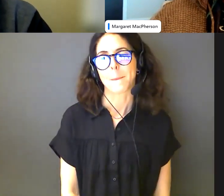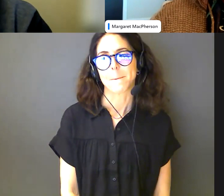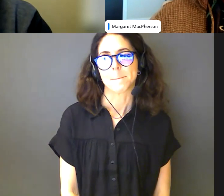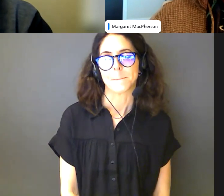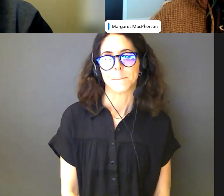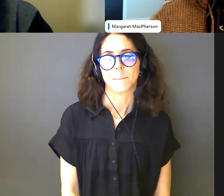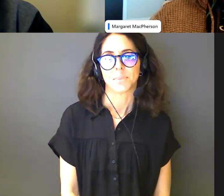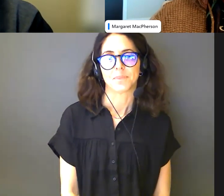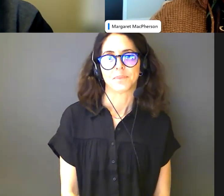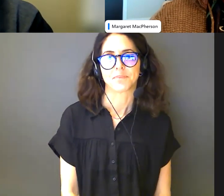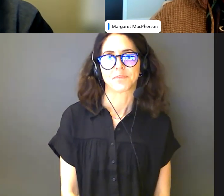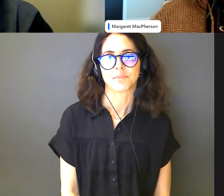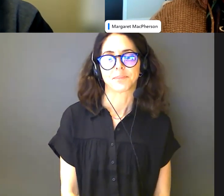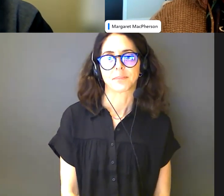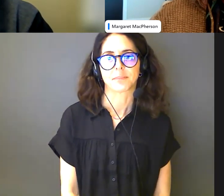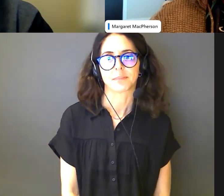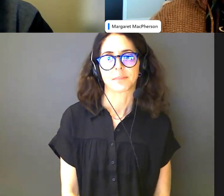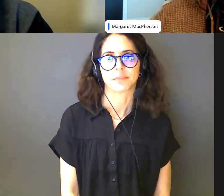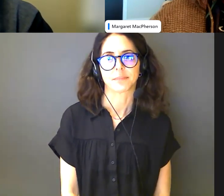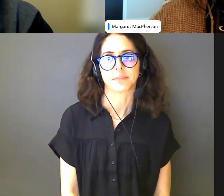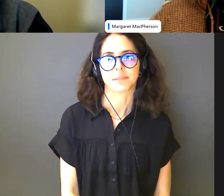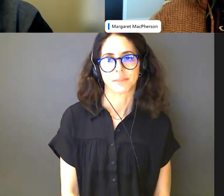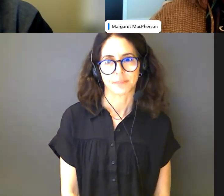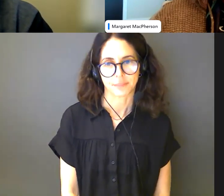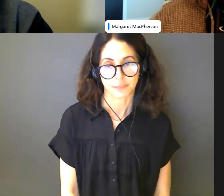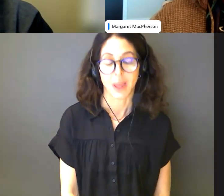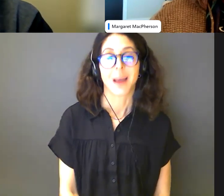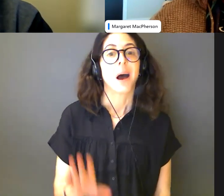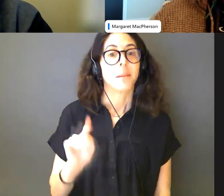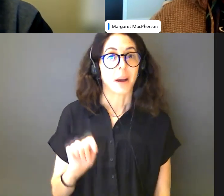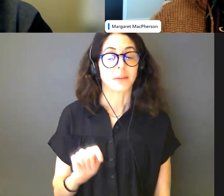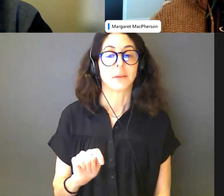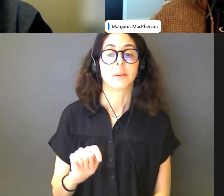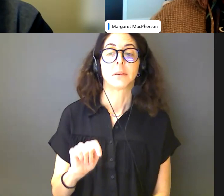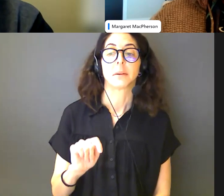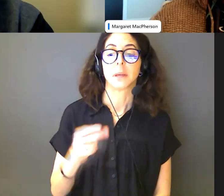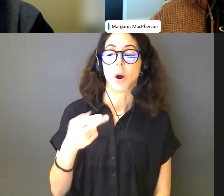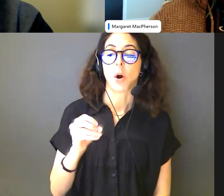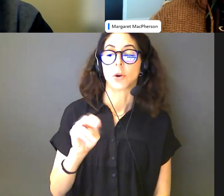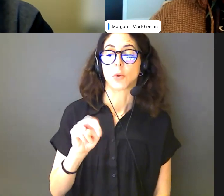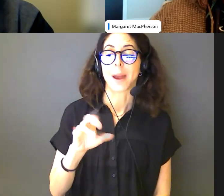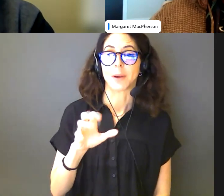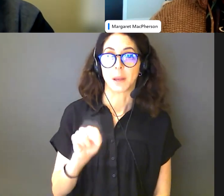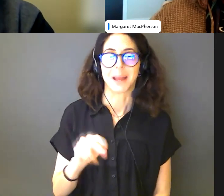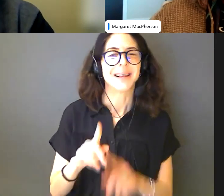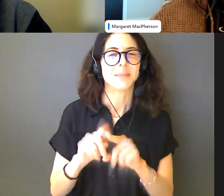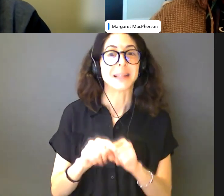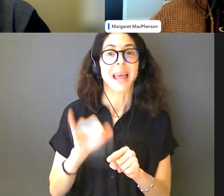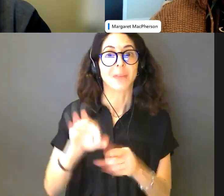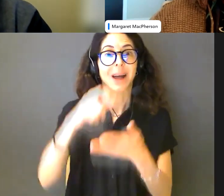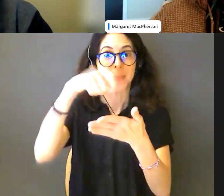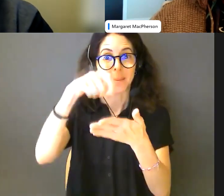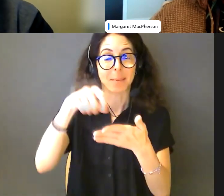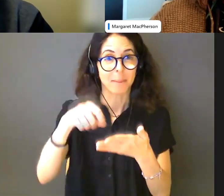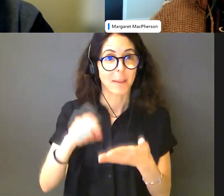and the amount that they are paid of the honorarium depends on whether they meet on all the deliverables or not. And then